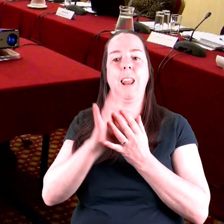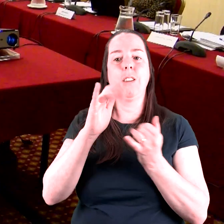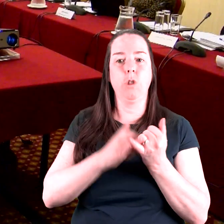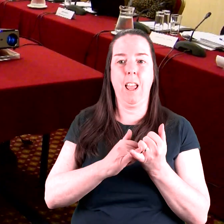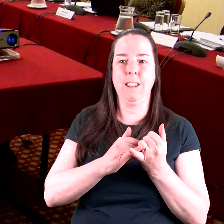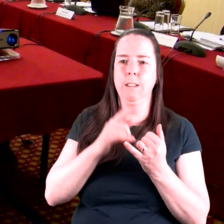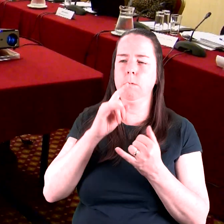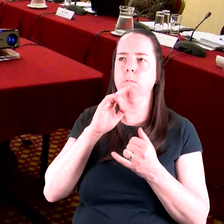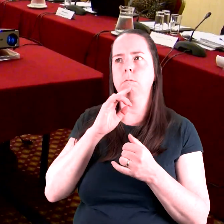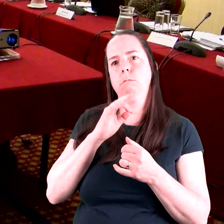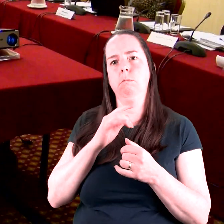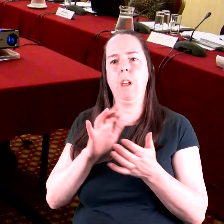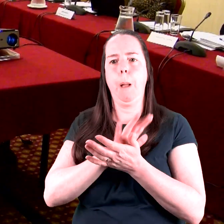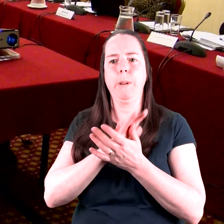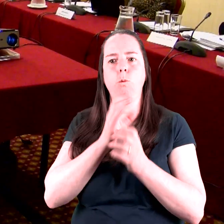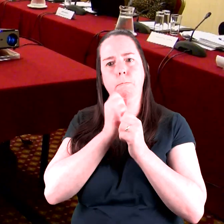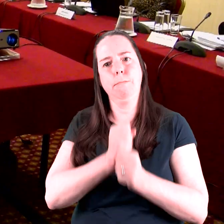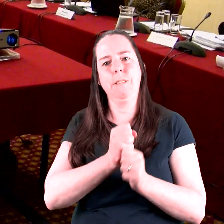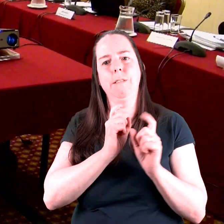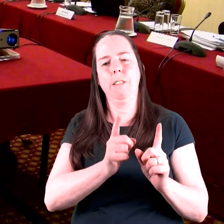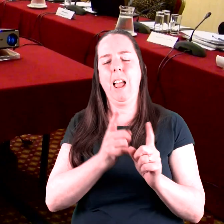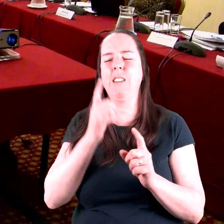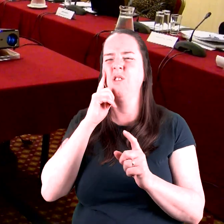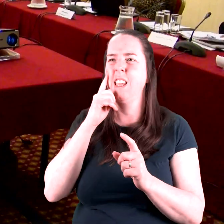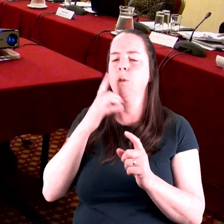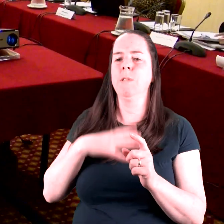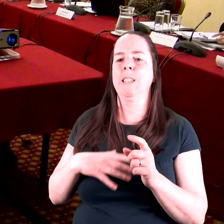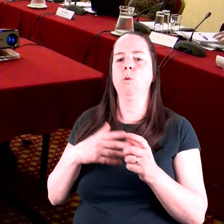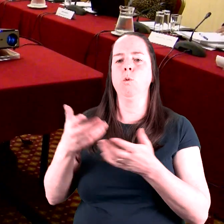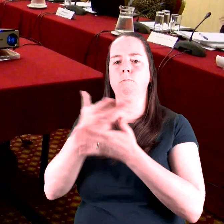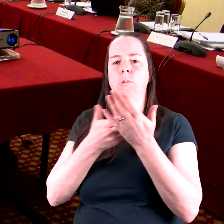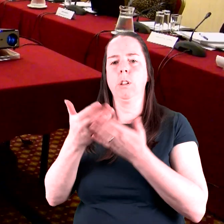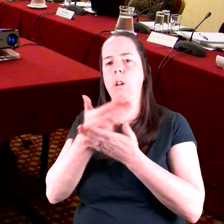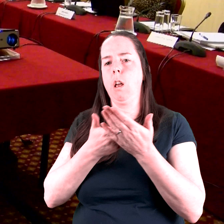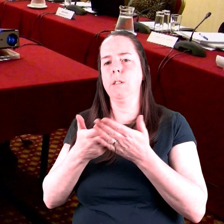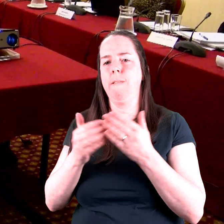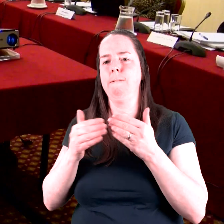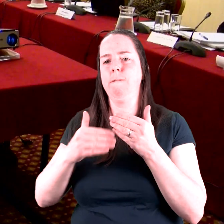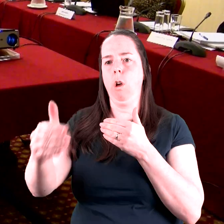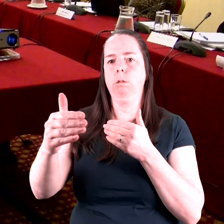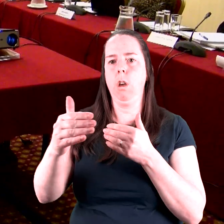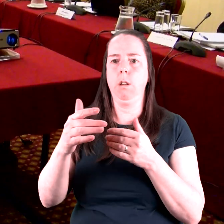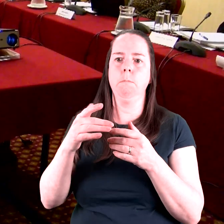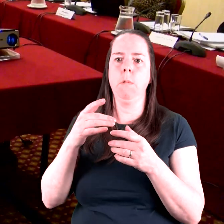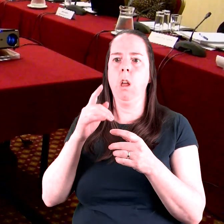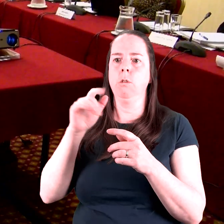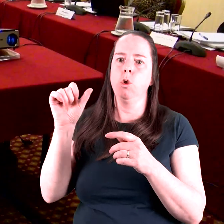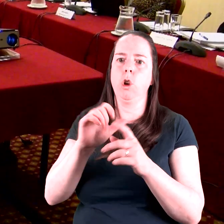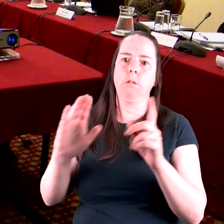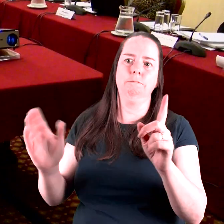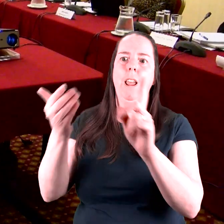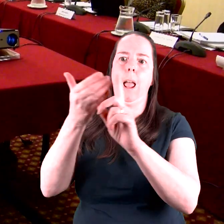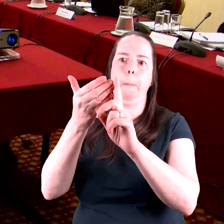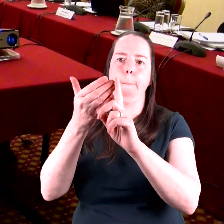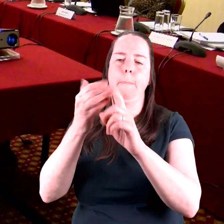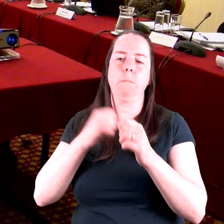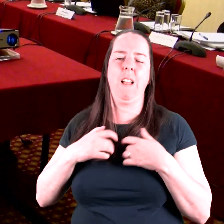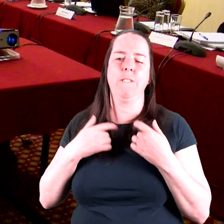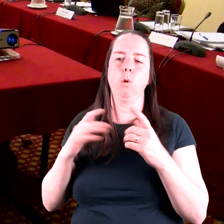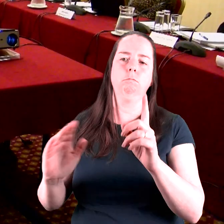the NHS I think we'd be willing to commit to that. I think it requires further discussion outside, but ought to be something that we should work towards, would be my